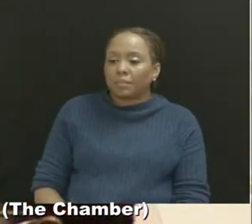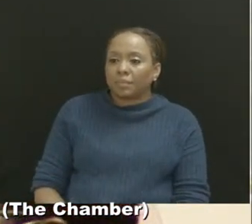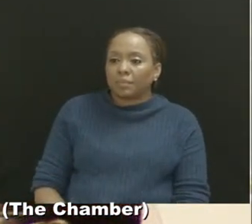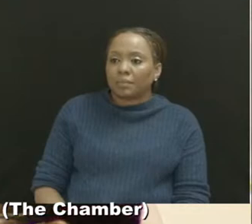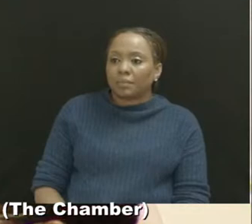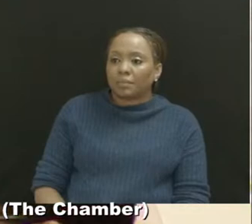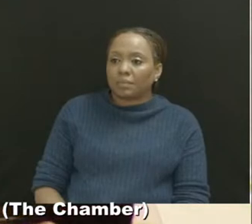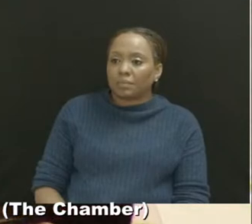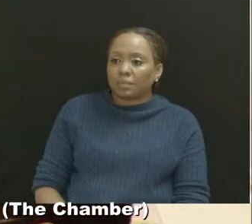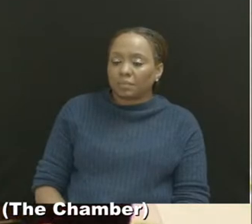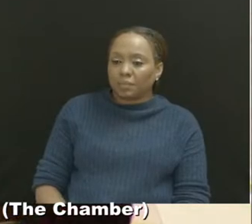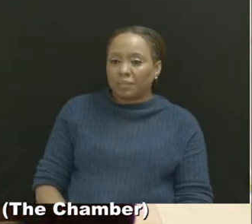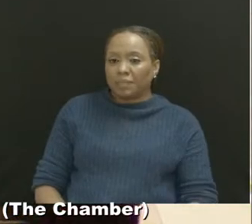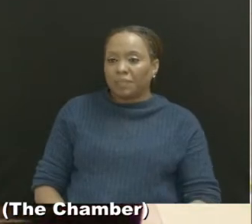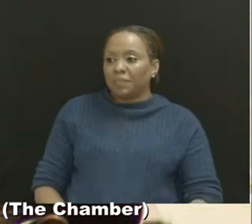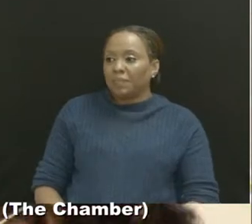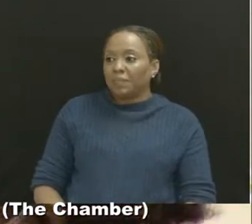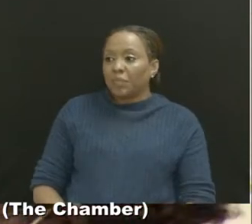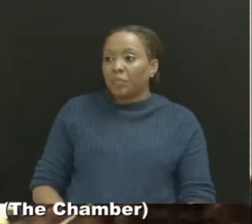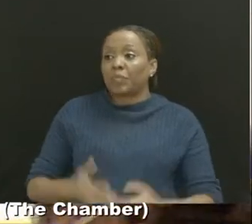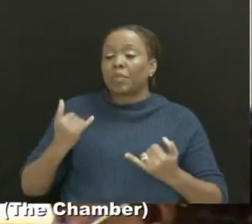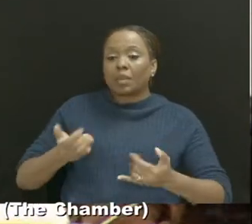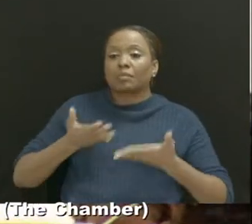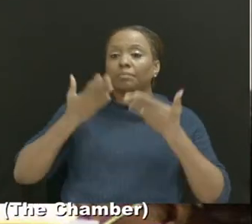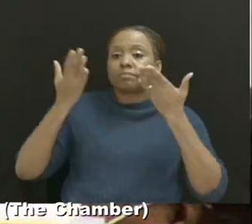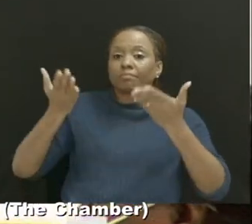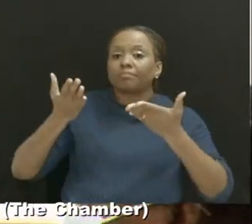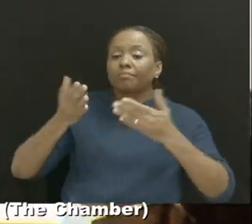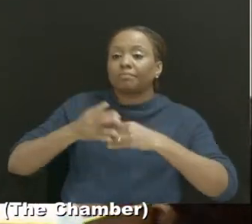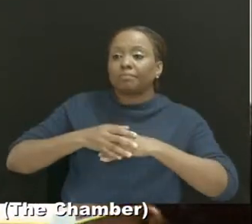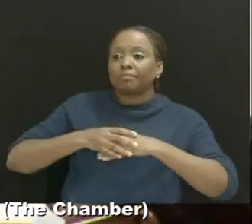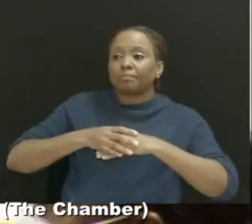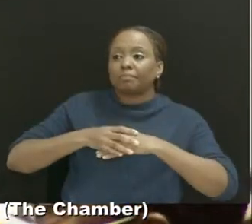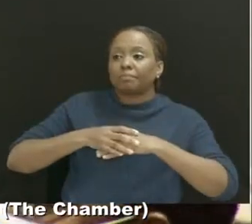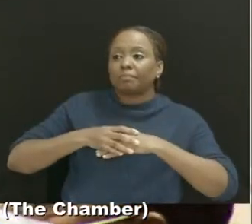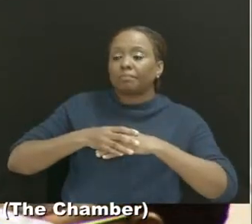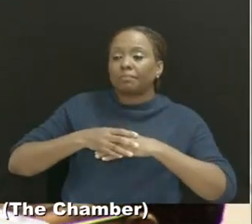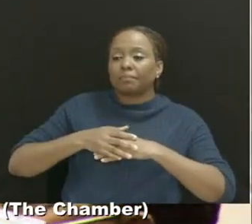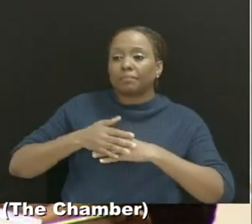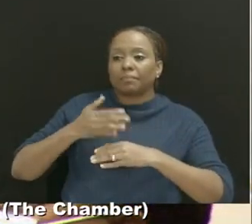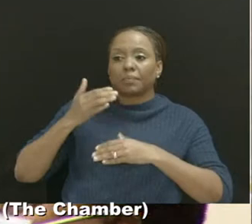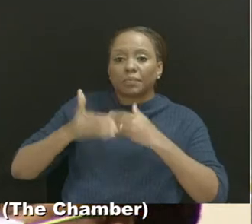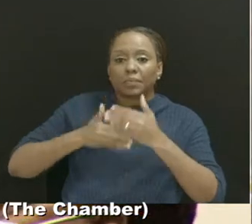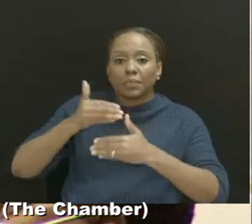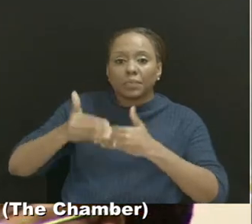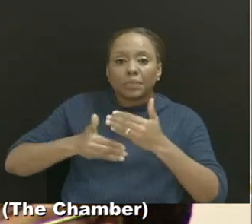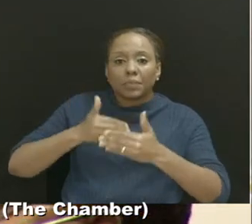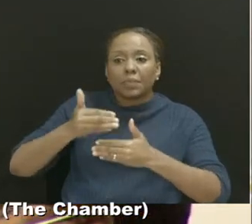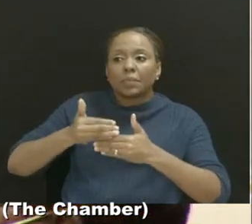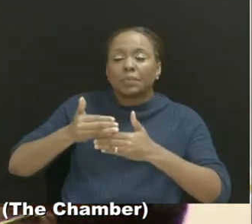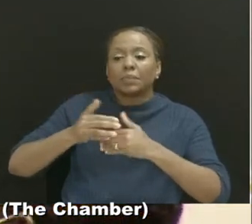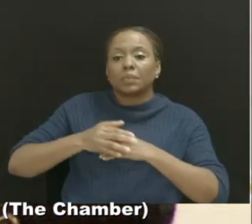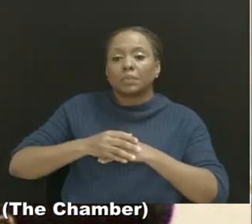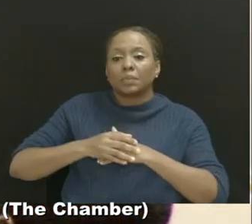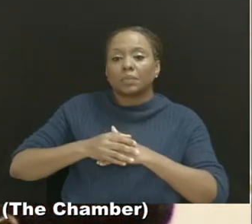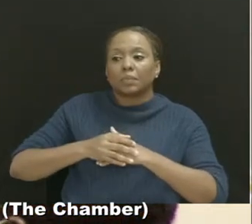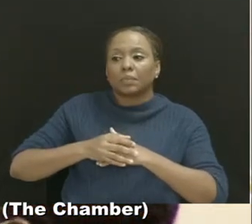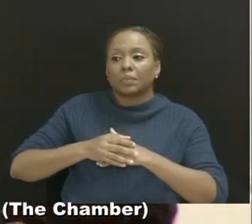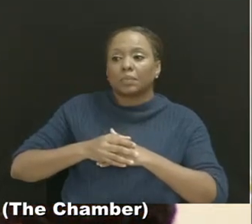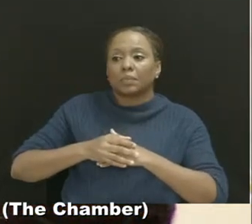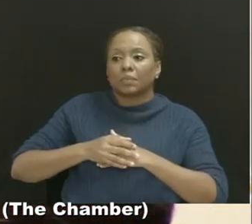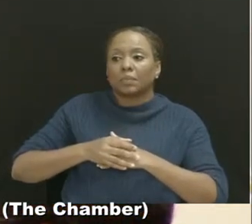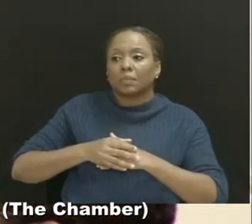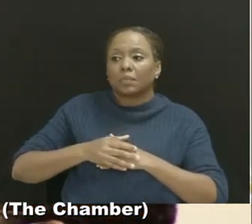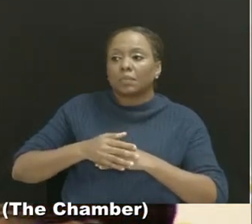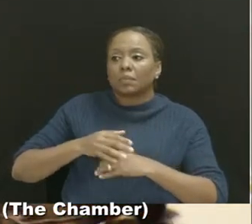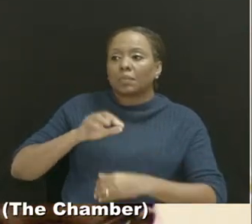Madam Chair, I beg to move that you do no report. Is under the Speaker. Progress. Right. And seek leave to sit again. Second